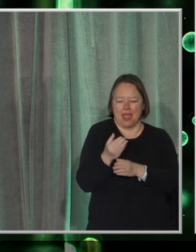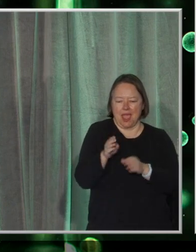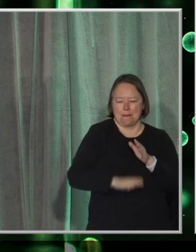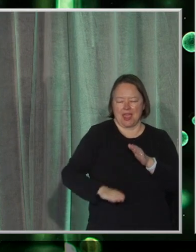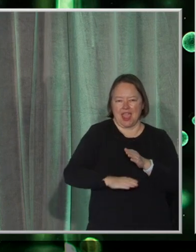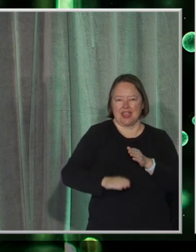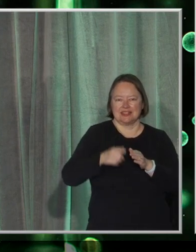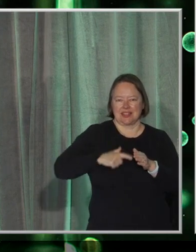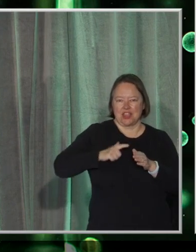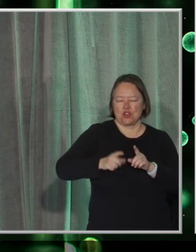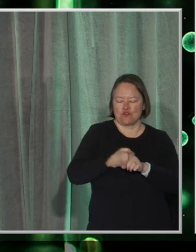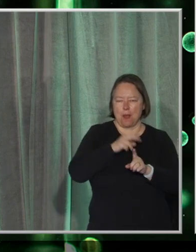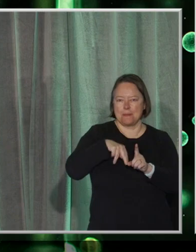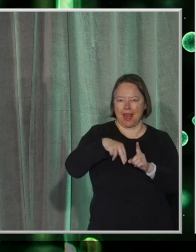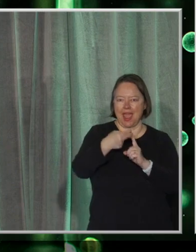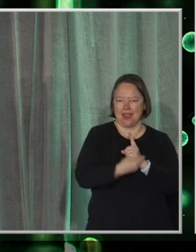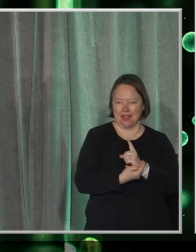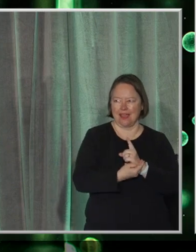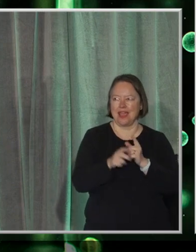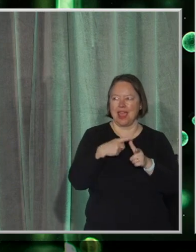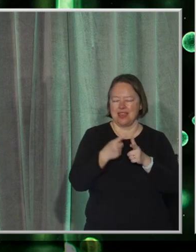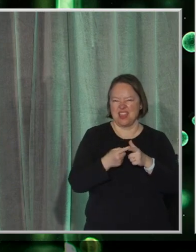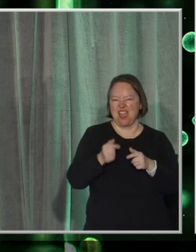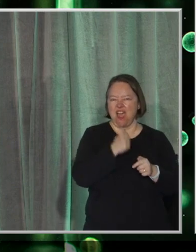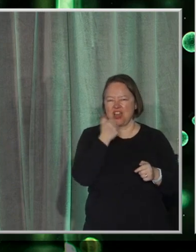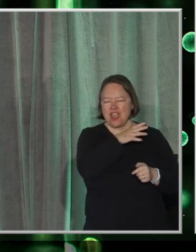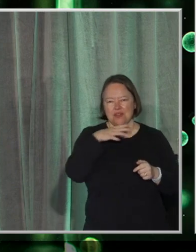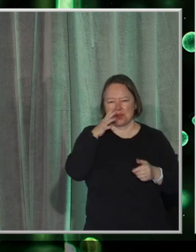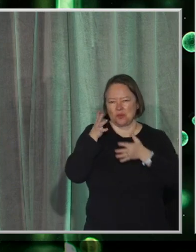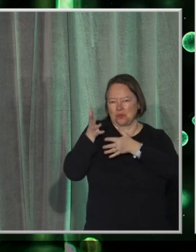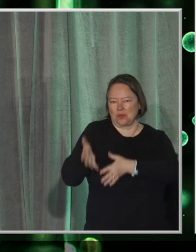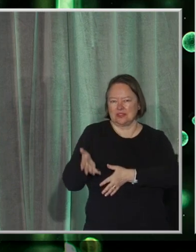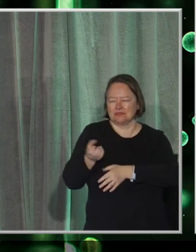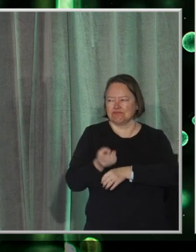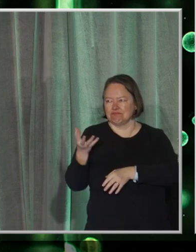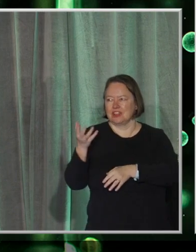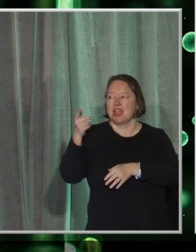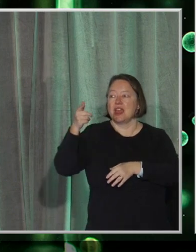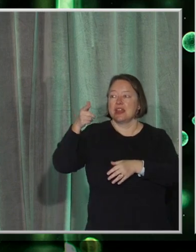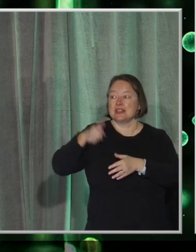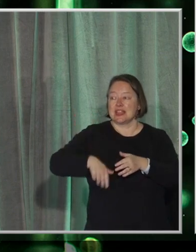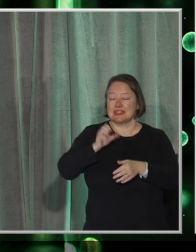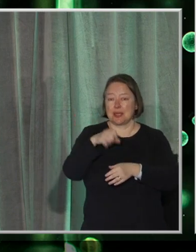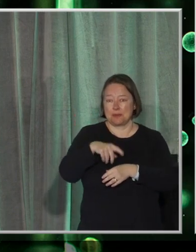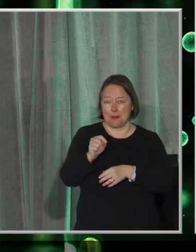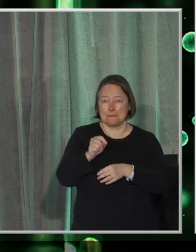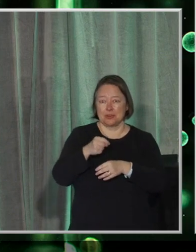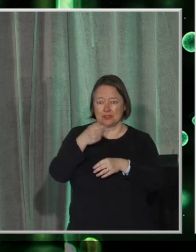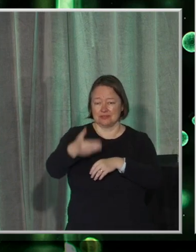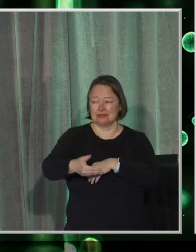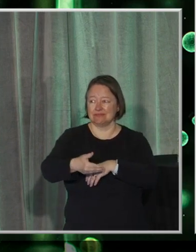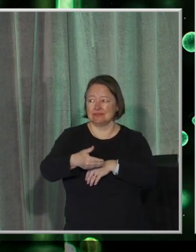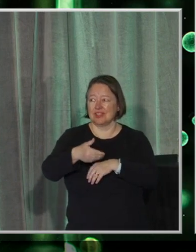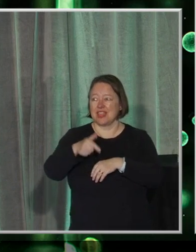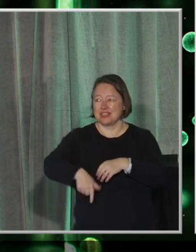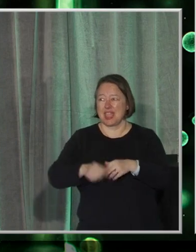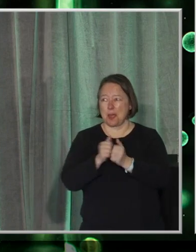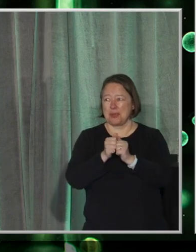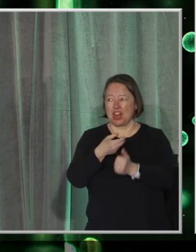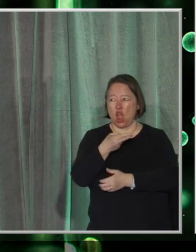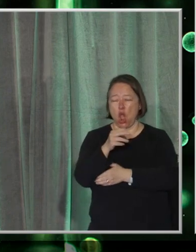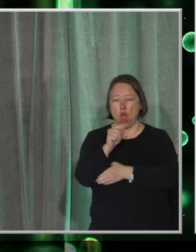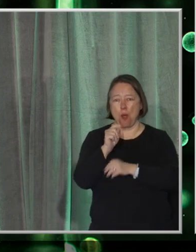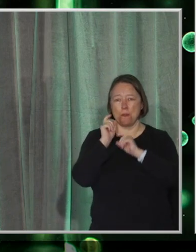banana fibers and agricultural waste. In the September following, they competed in the Halt Prize, a